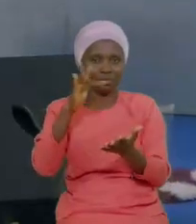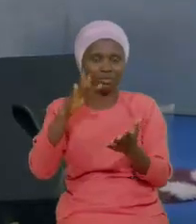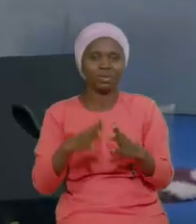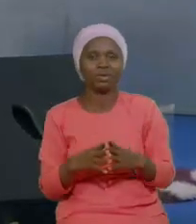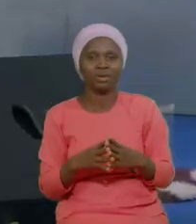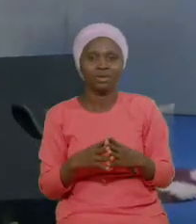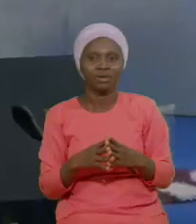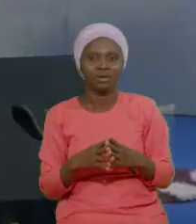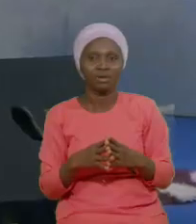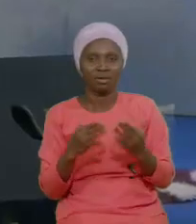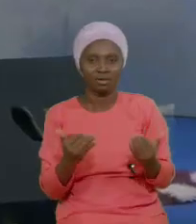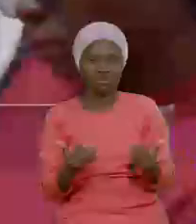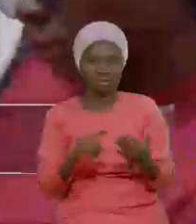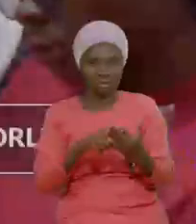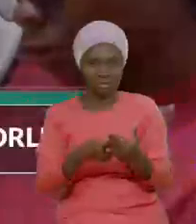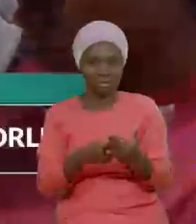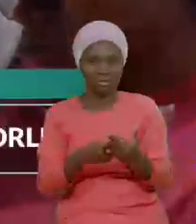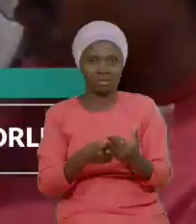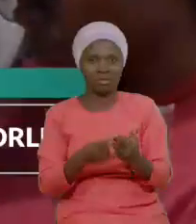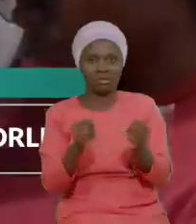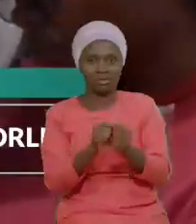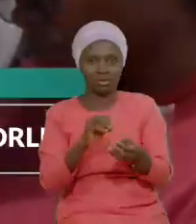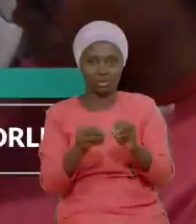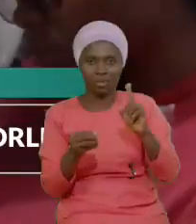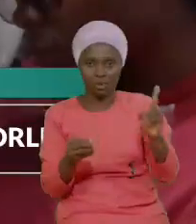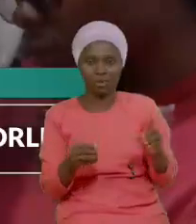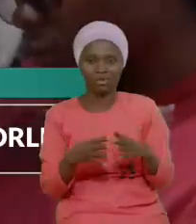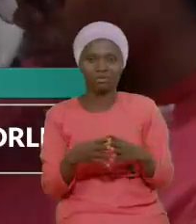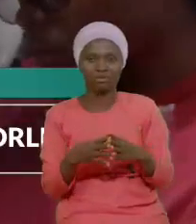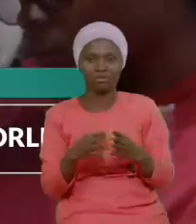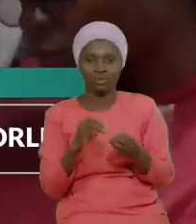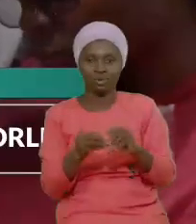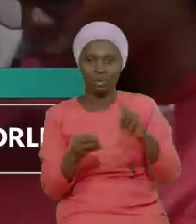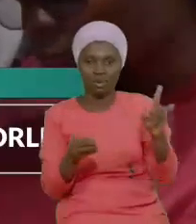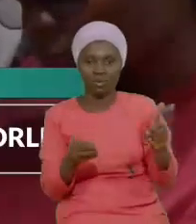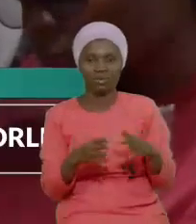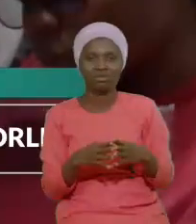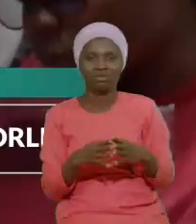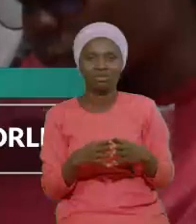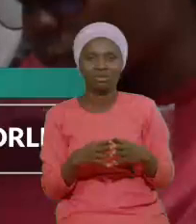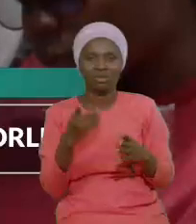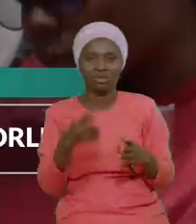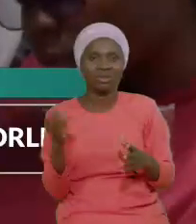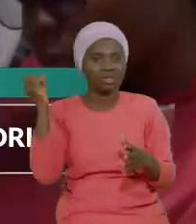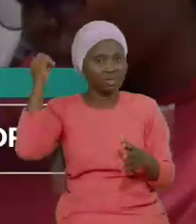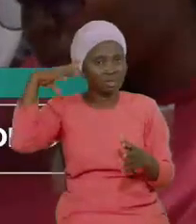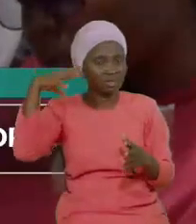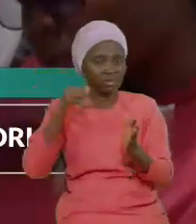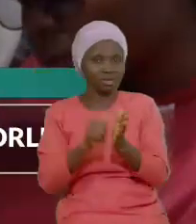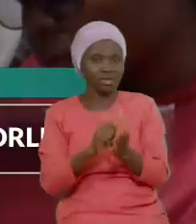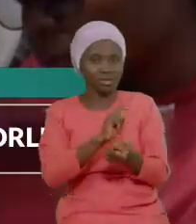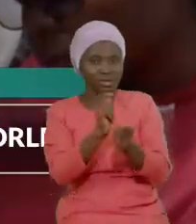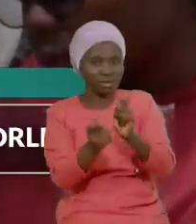Let's come to number one. Number one is the grace that changes